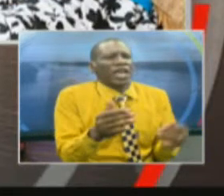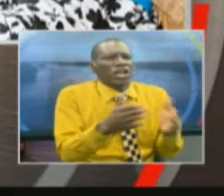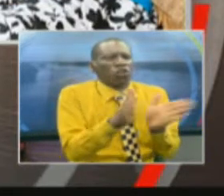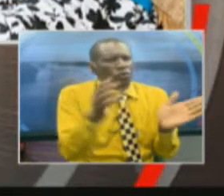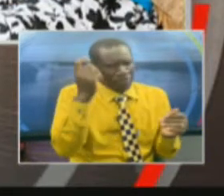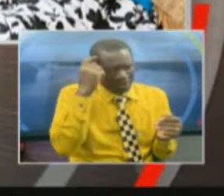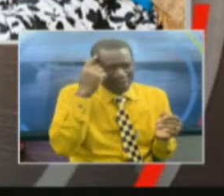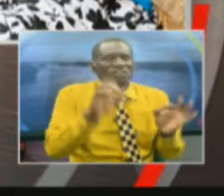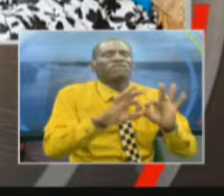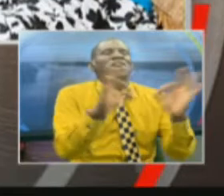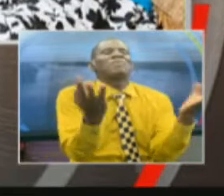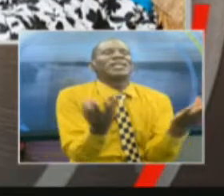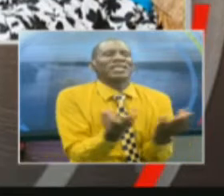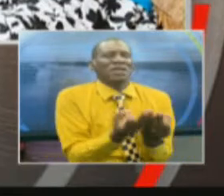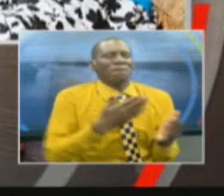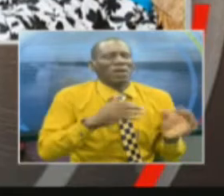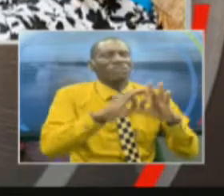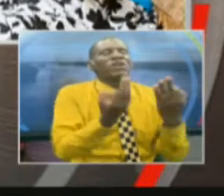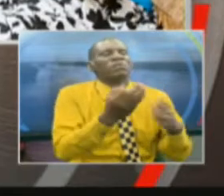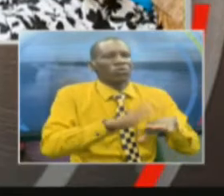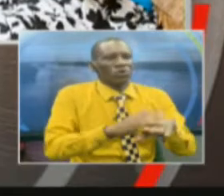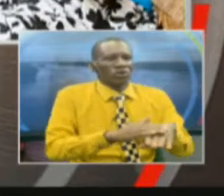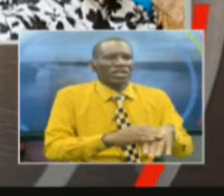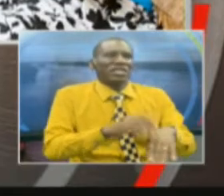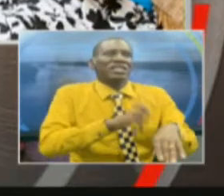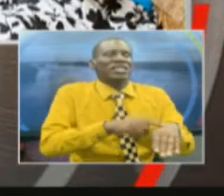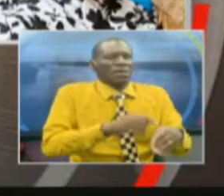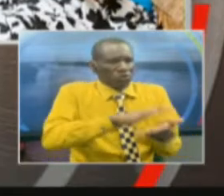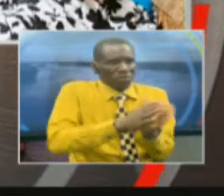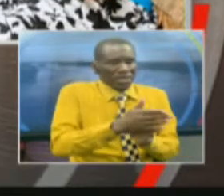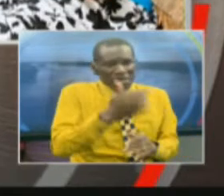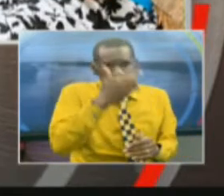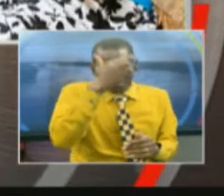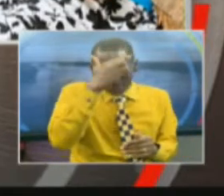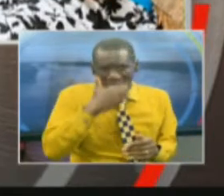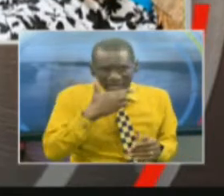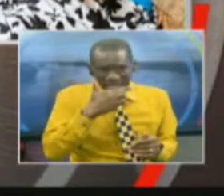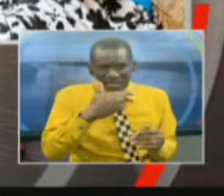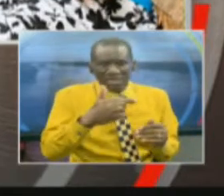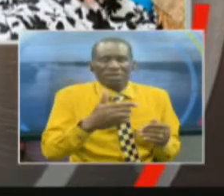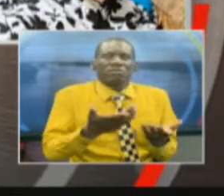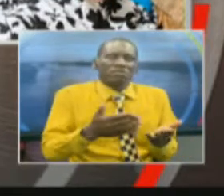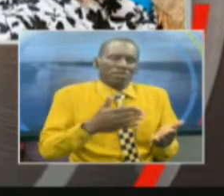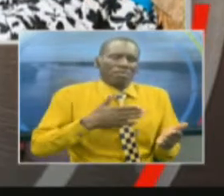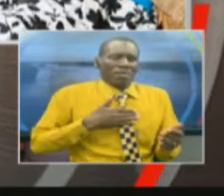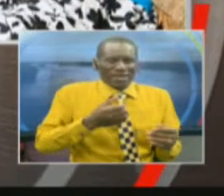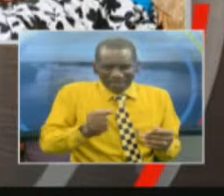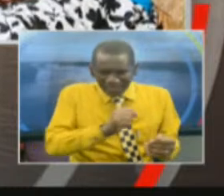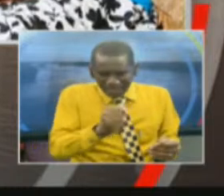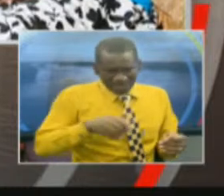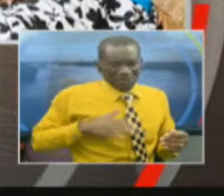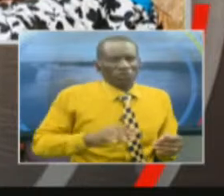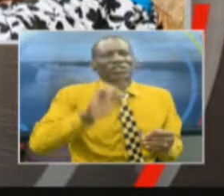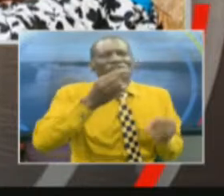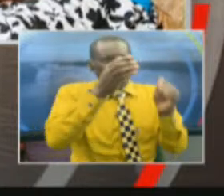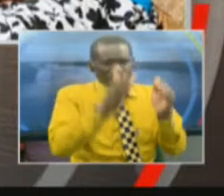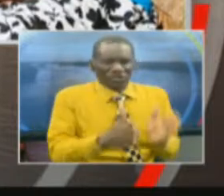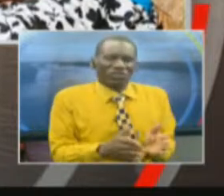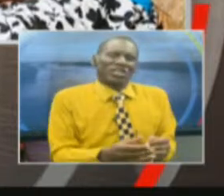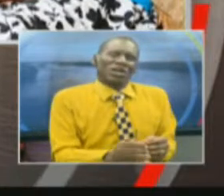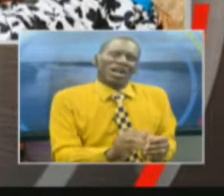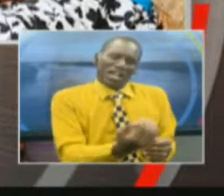open-minded family. So even when he lost sight, my grandmother was like, is he the first person you've seen who doesn't